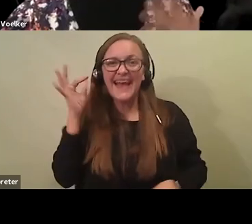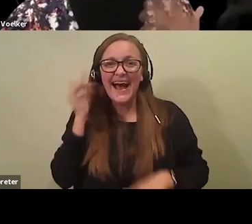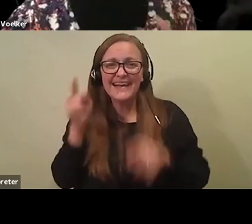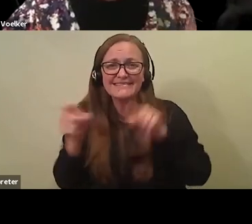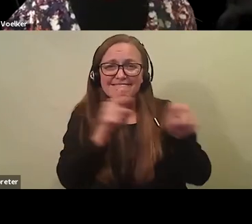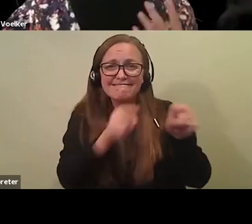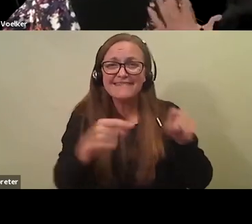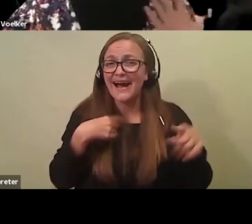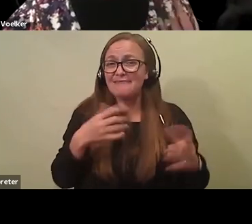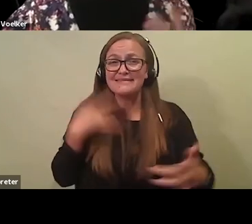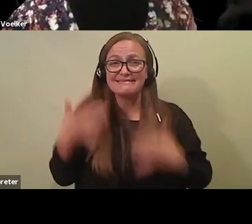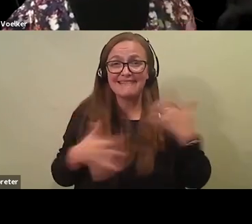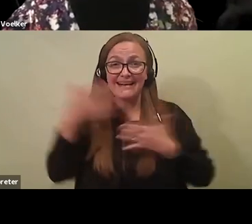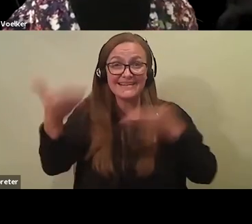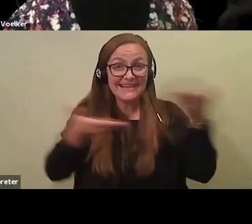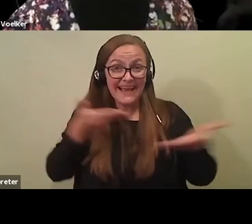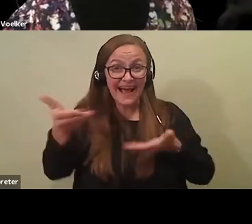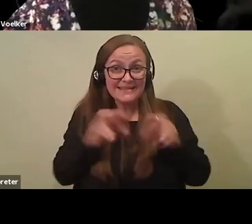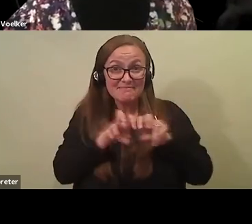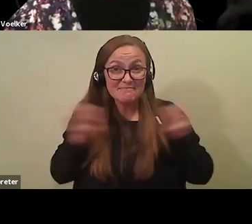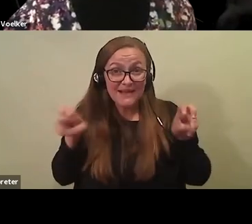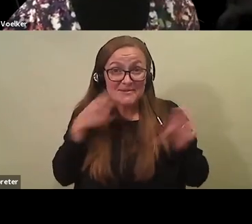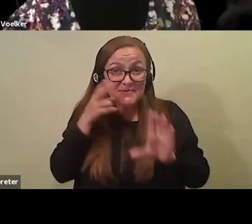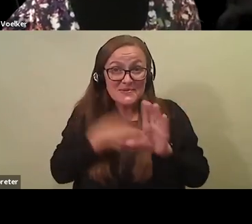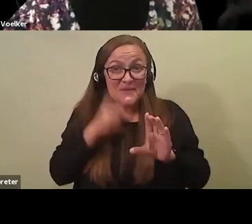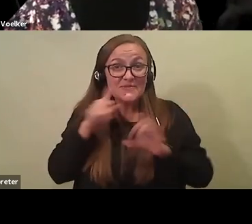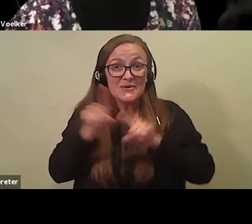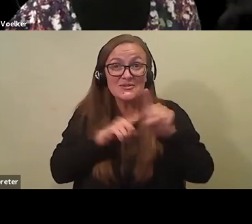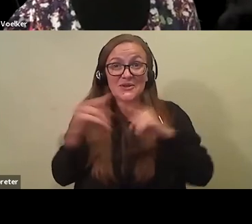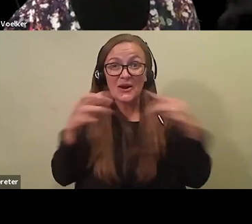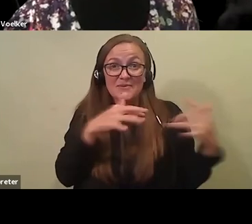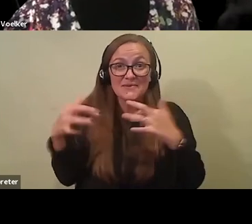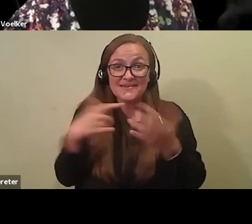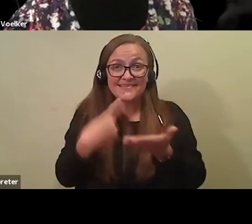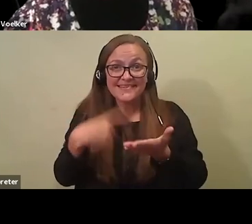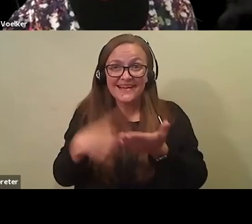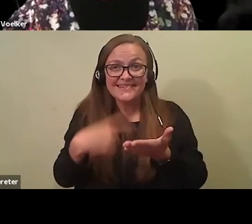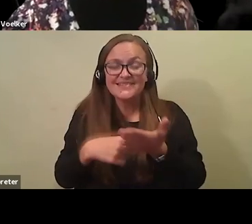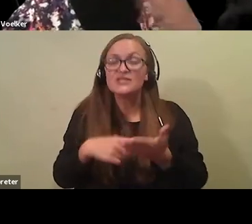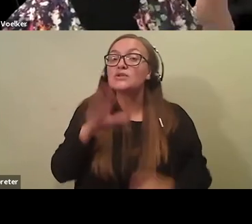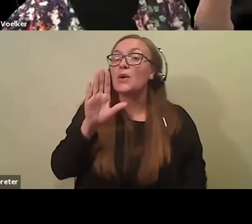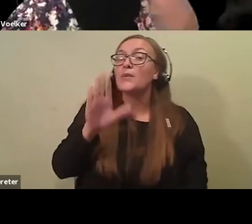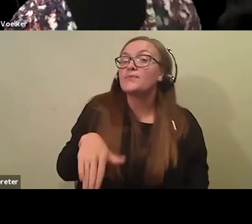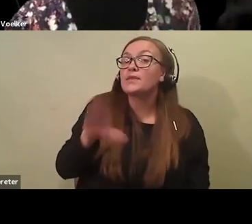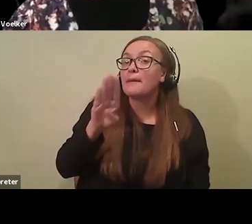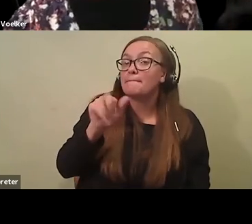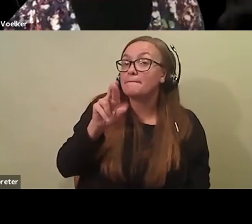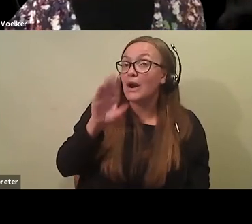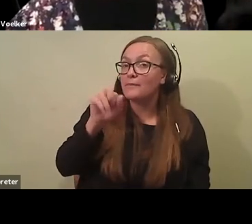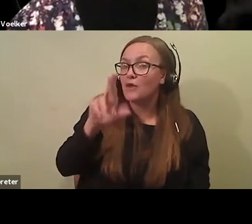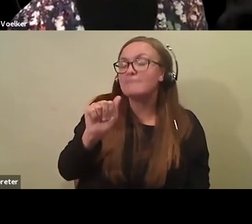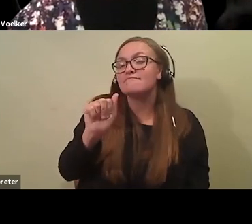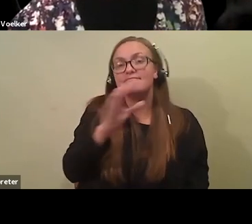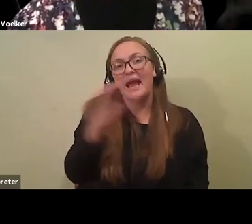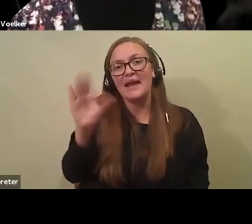these guest panelists joining us for our Star Wars discussion. So Barbara and Barbara's cat, I'd like to